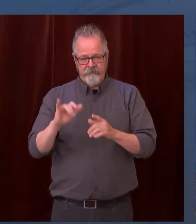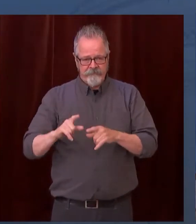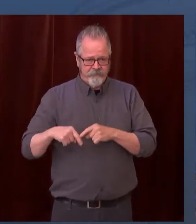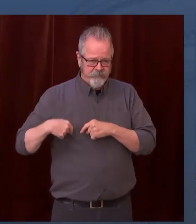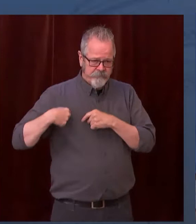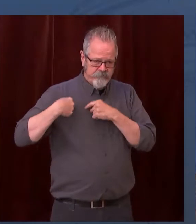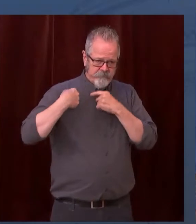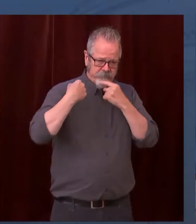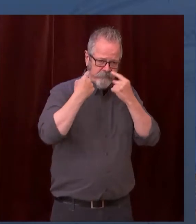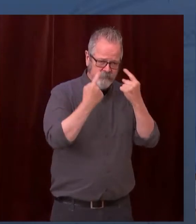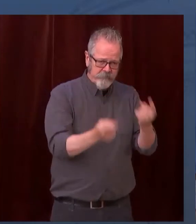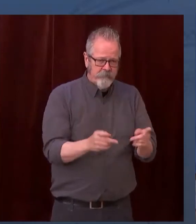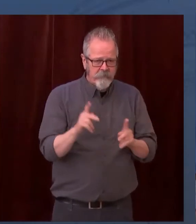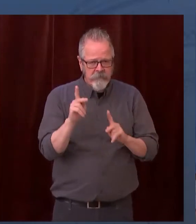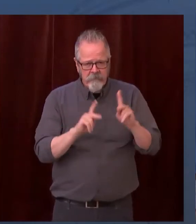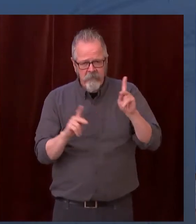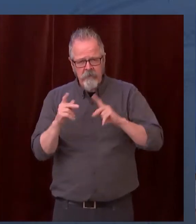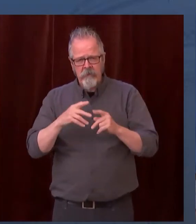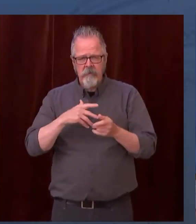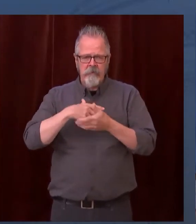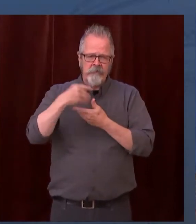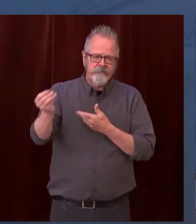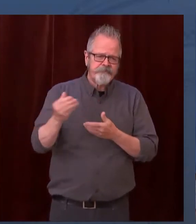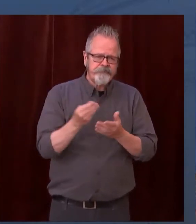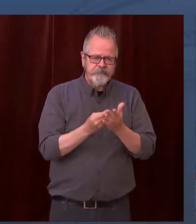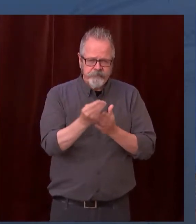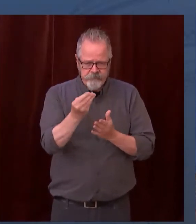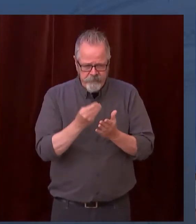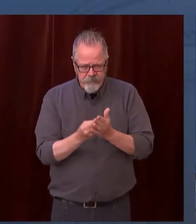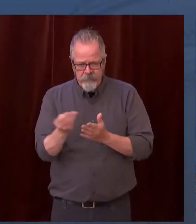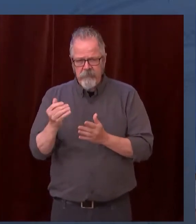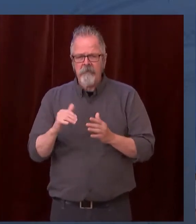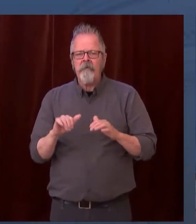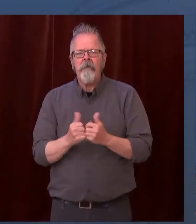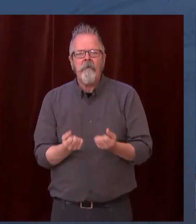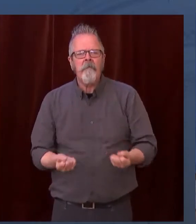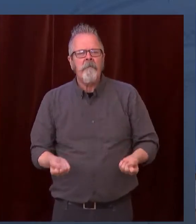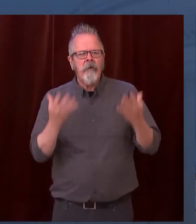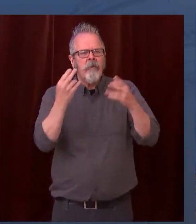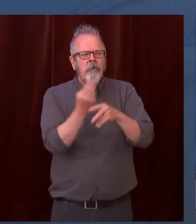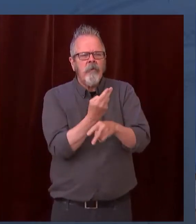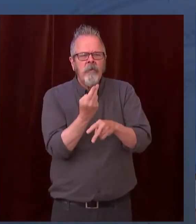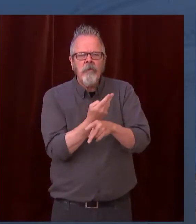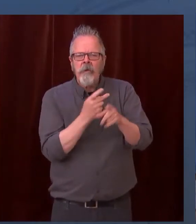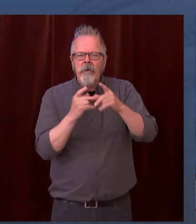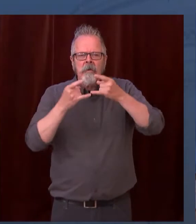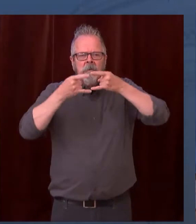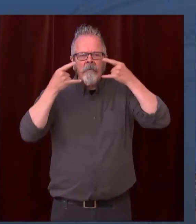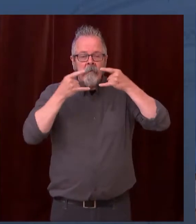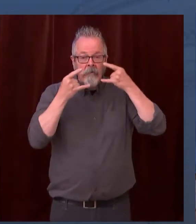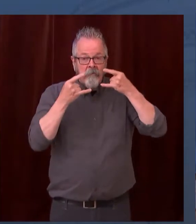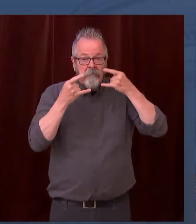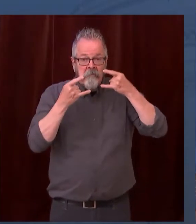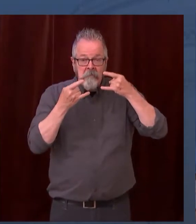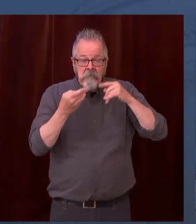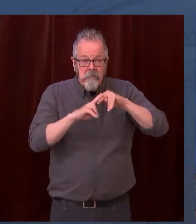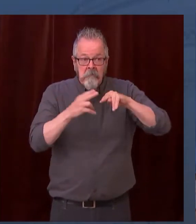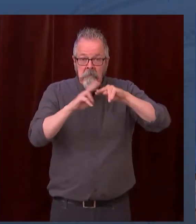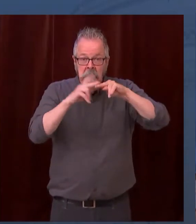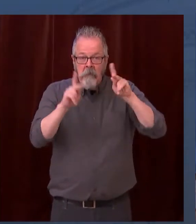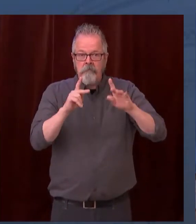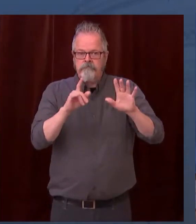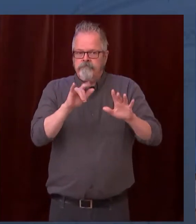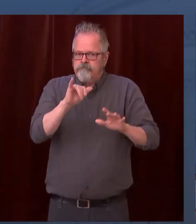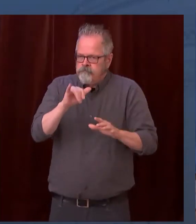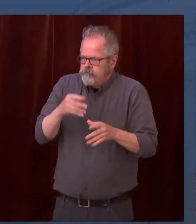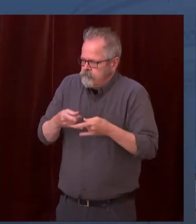think it's improved since then. I talked to my good friend this morning from SELA who told me that about 90% of people wearing masks going